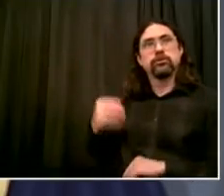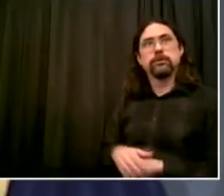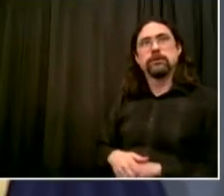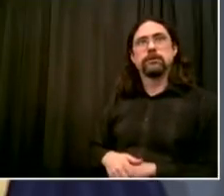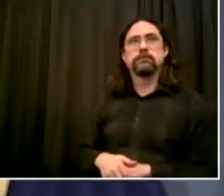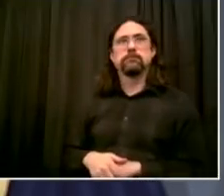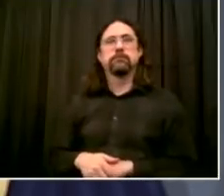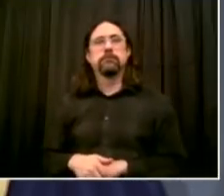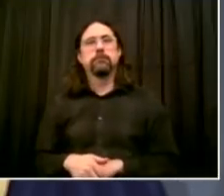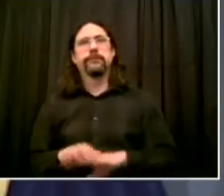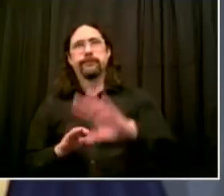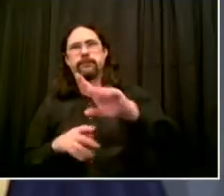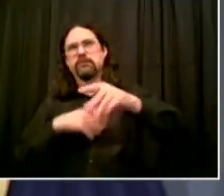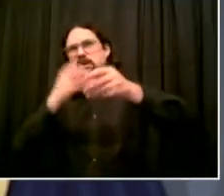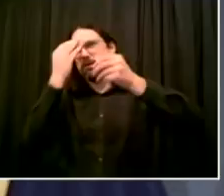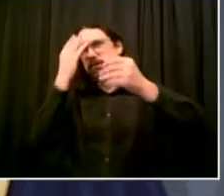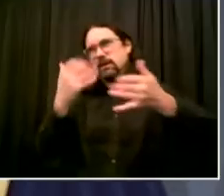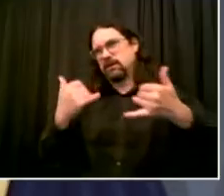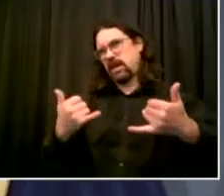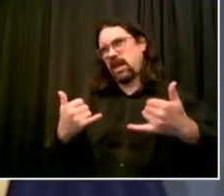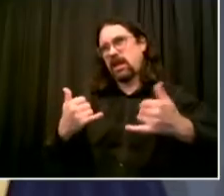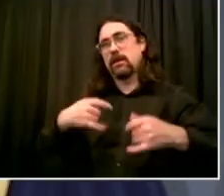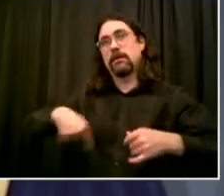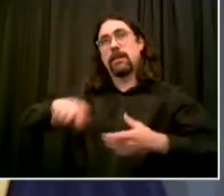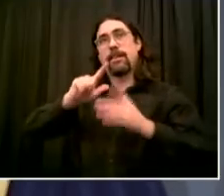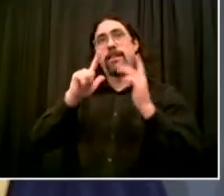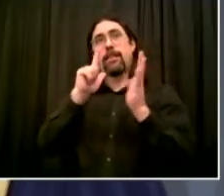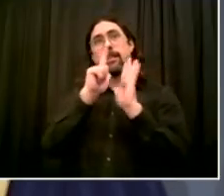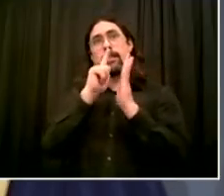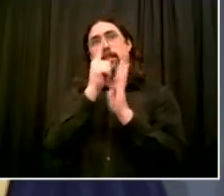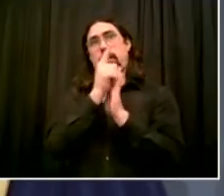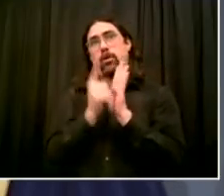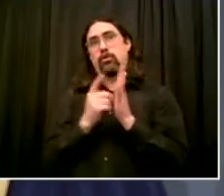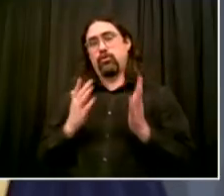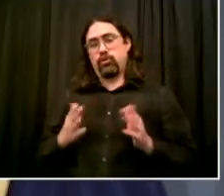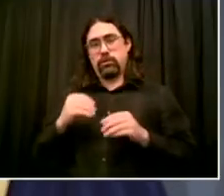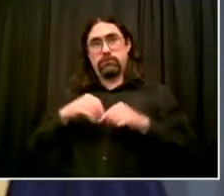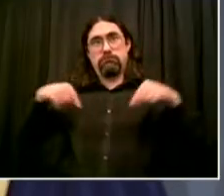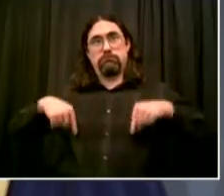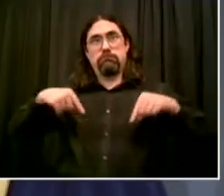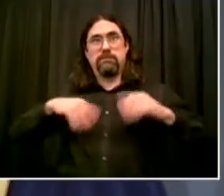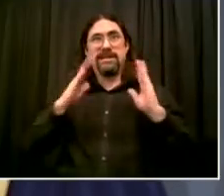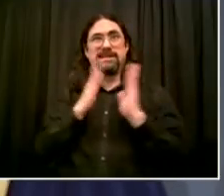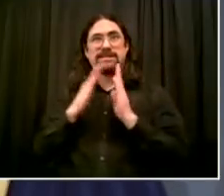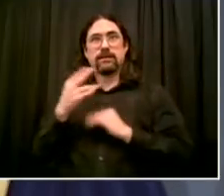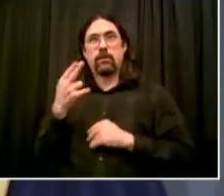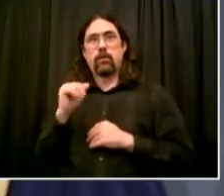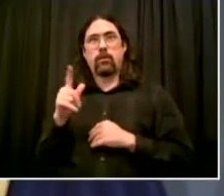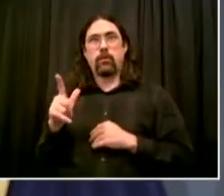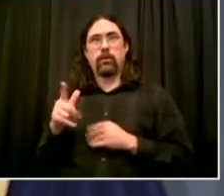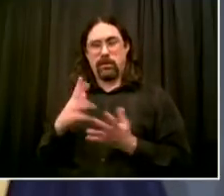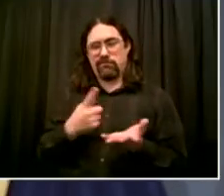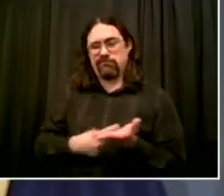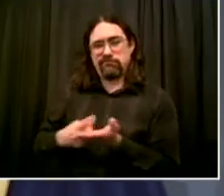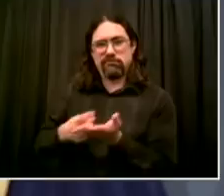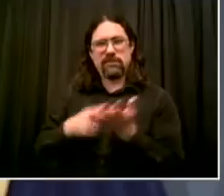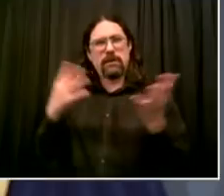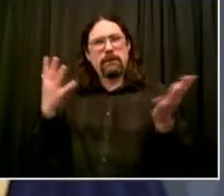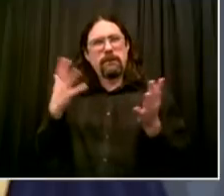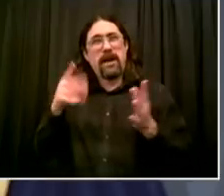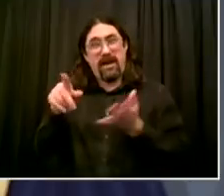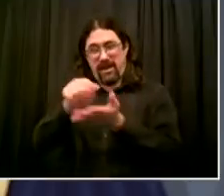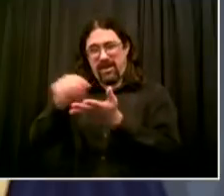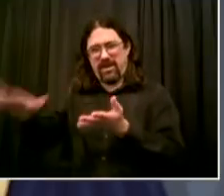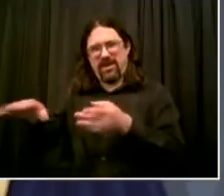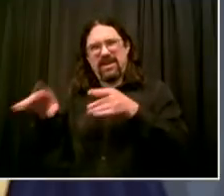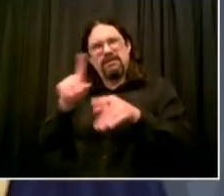determine everything that it means. So I'll only put one asterisk on my comments to begin with, which is I need to hear a full report from the